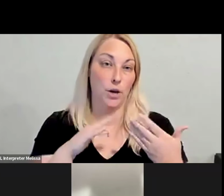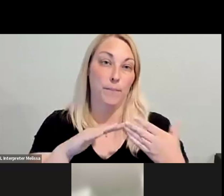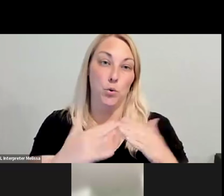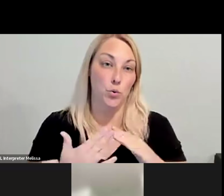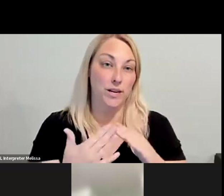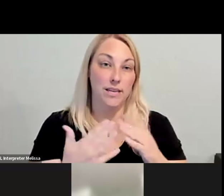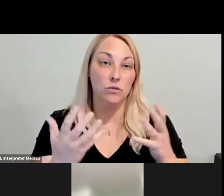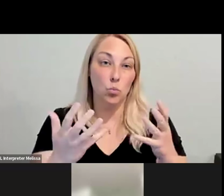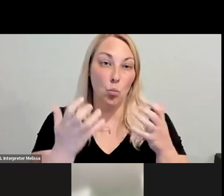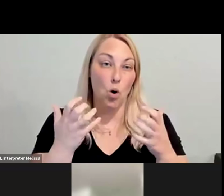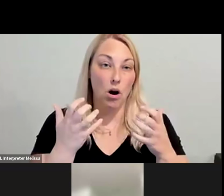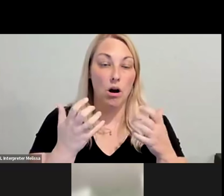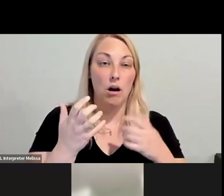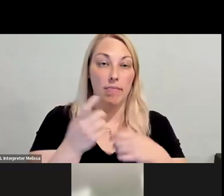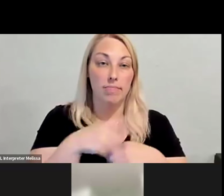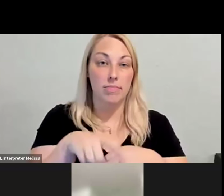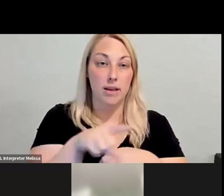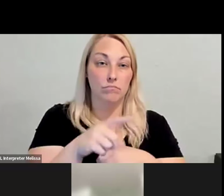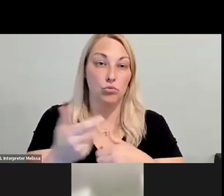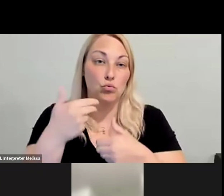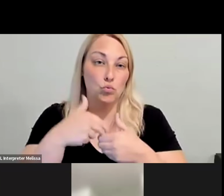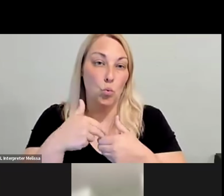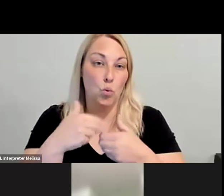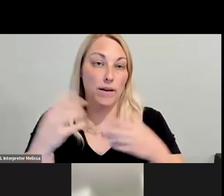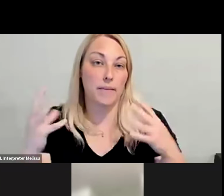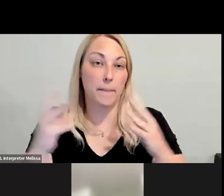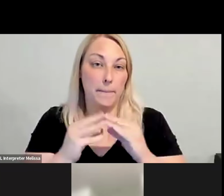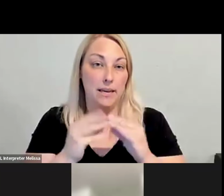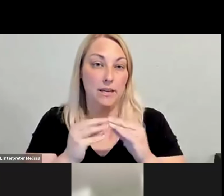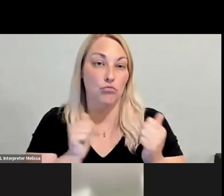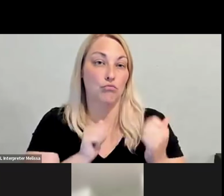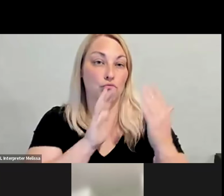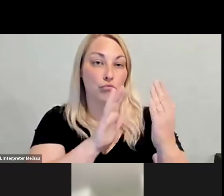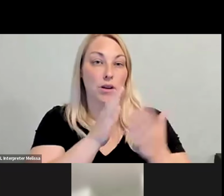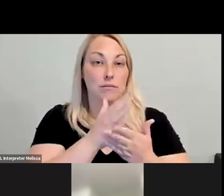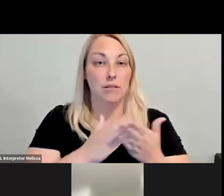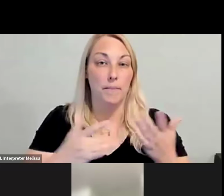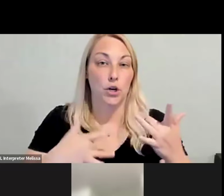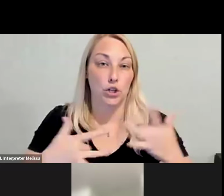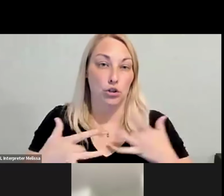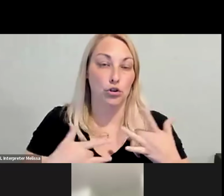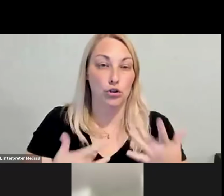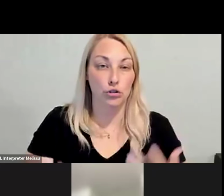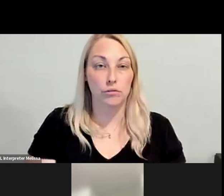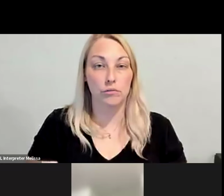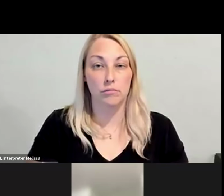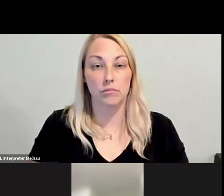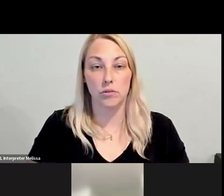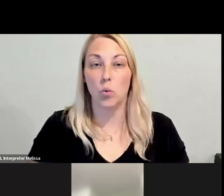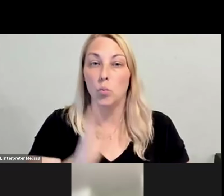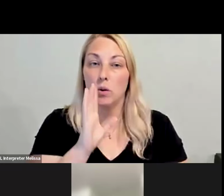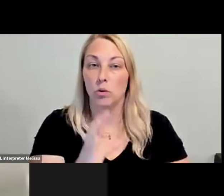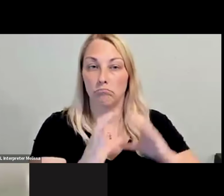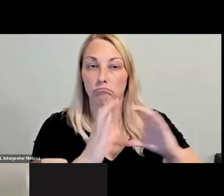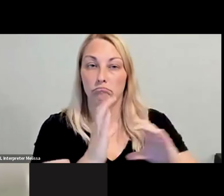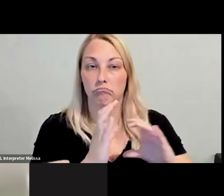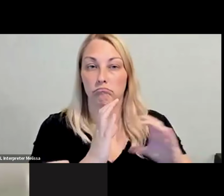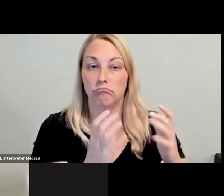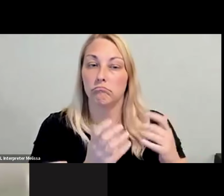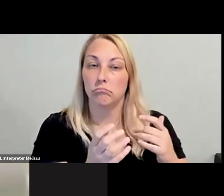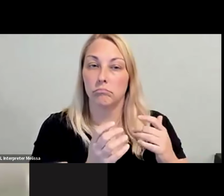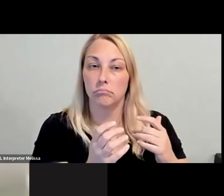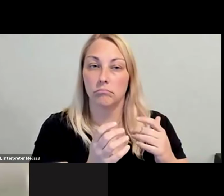wanting them to be on the meeting so we can address some of the concerns that you all have been having. So we will communicate that